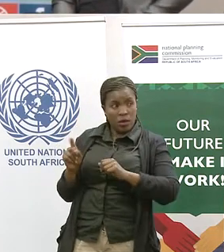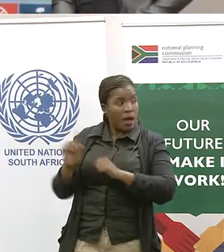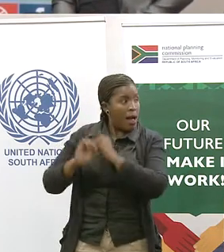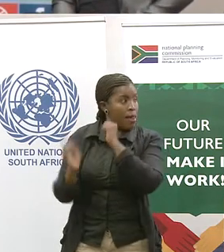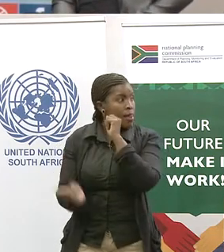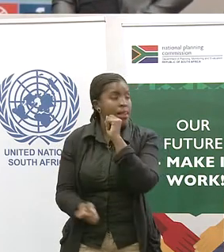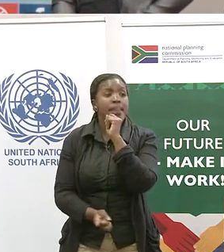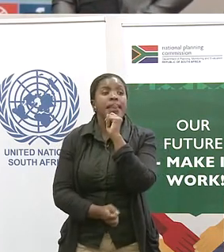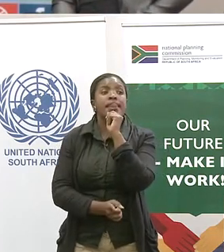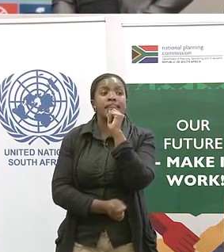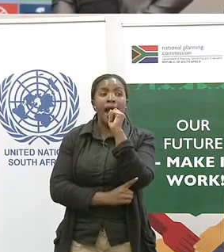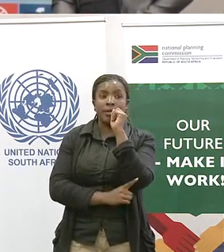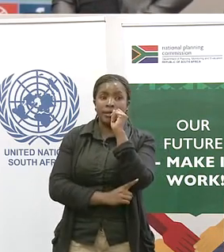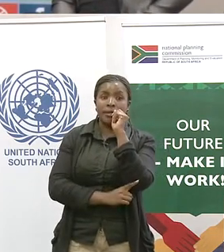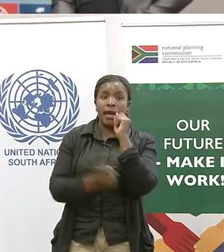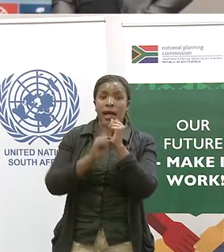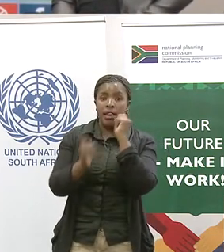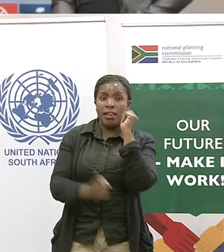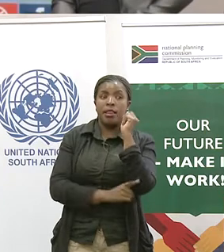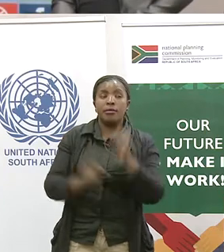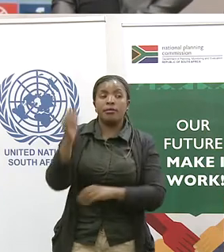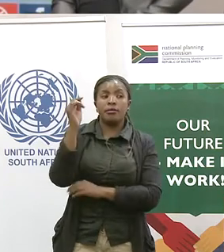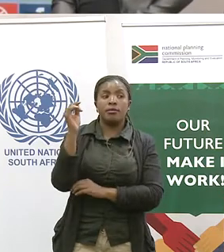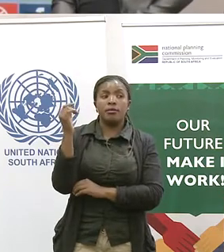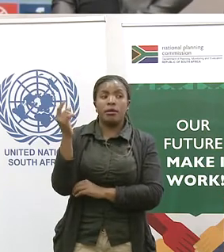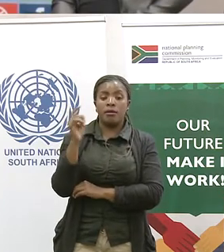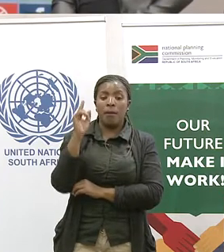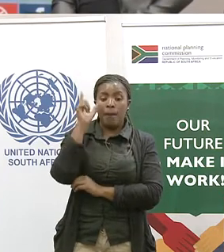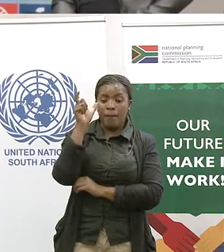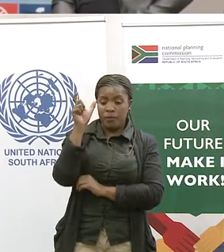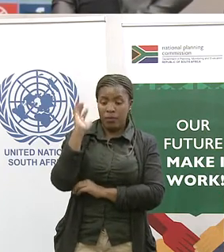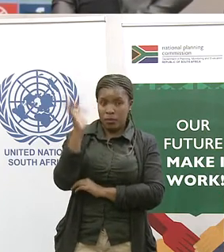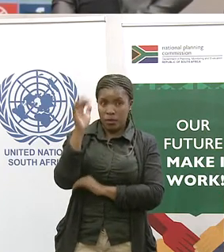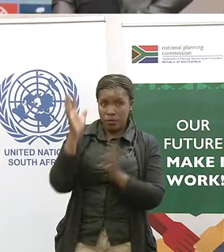of reframing what disability is and looking at it